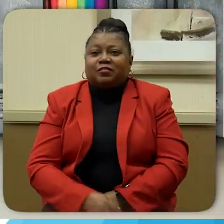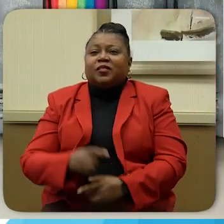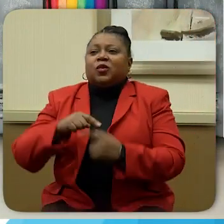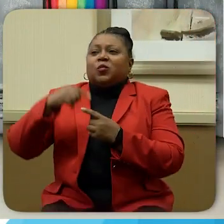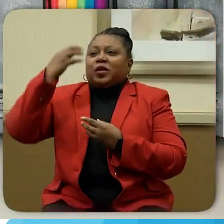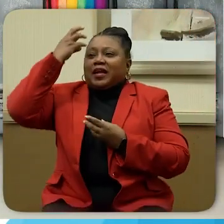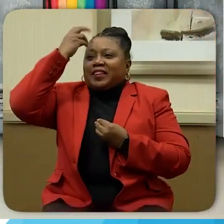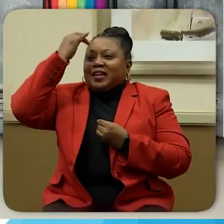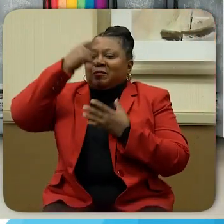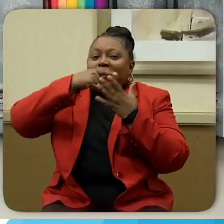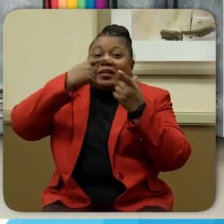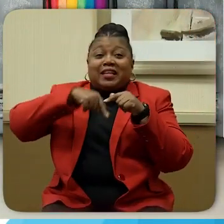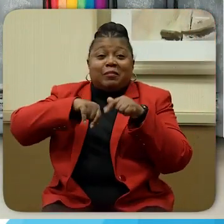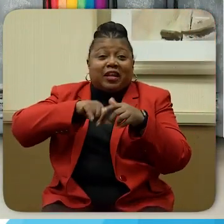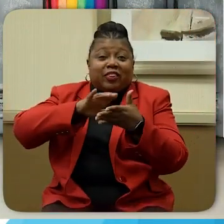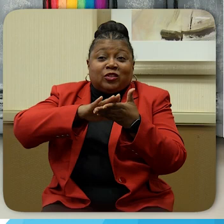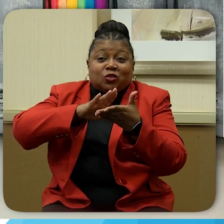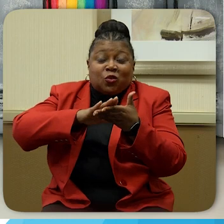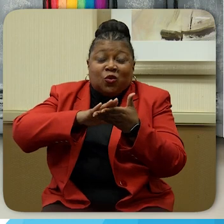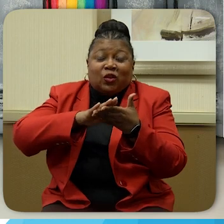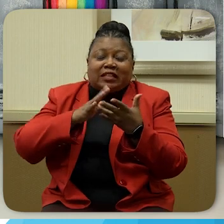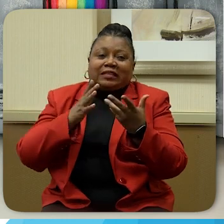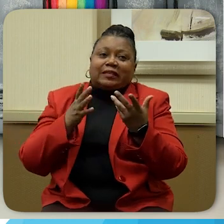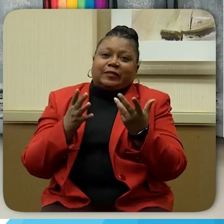what's happening in our schools,